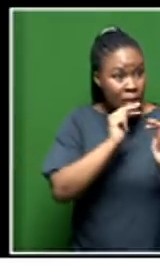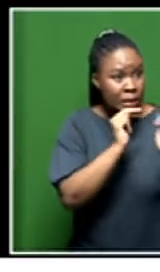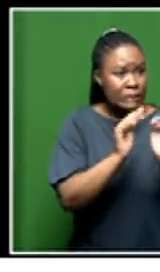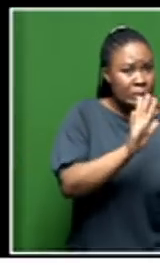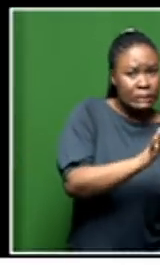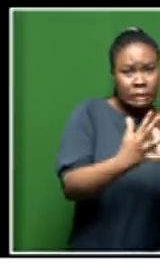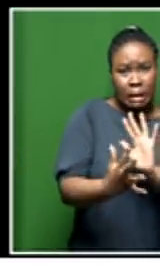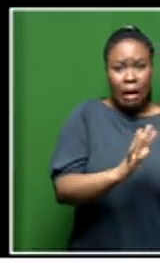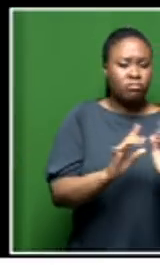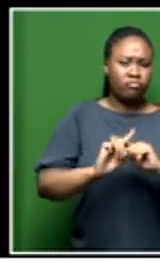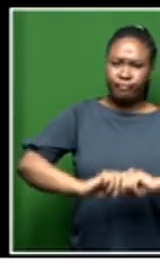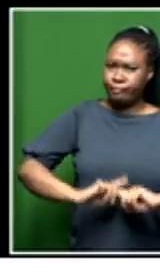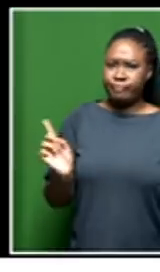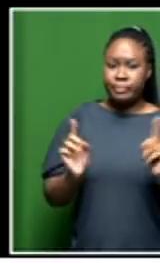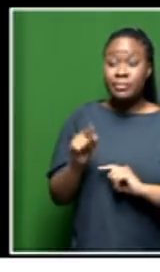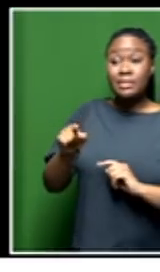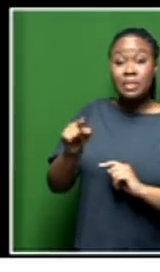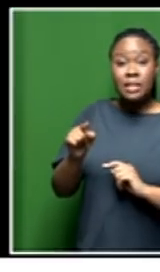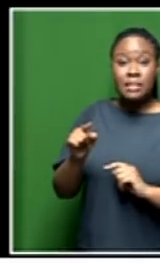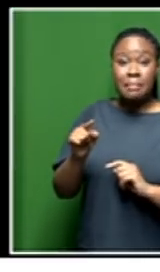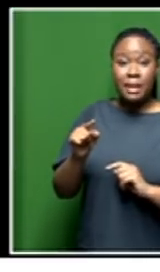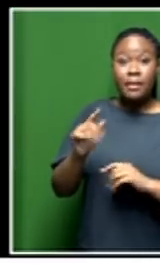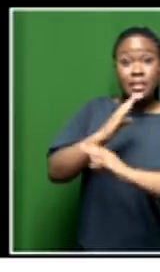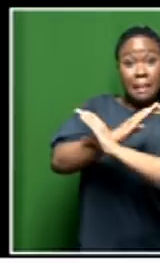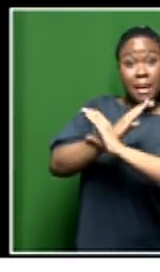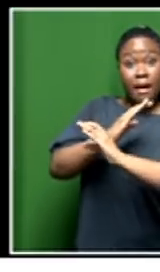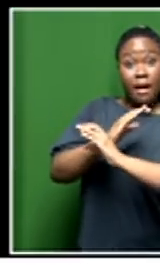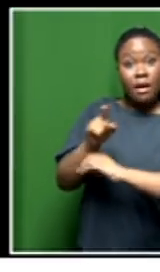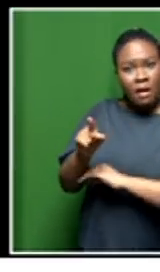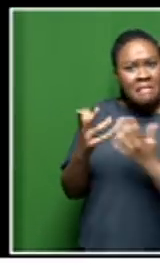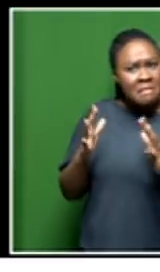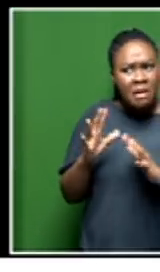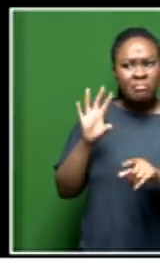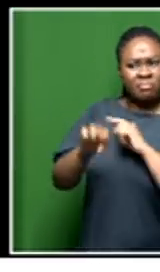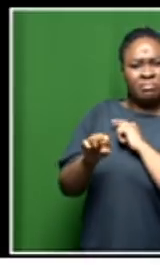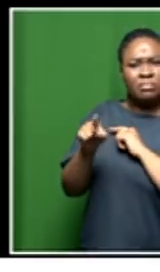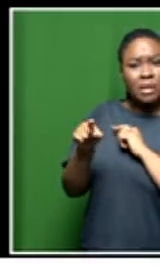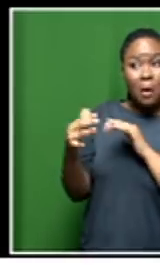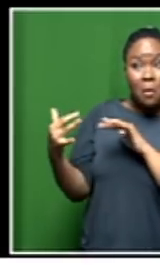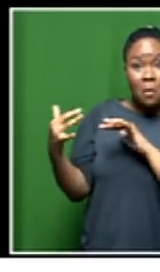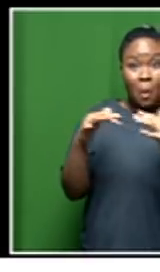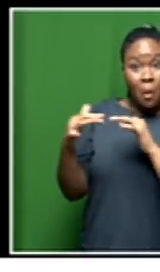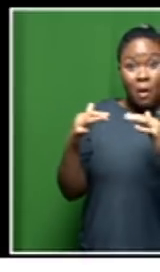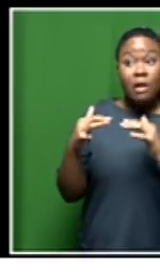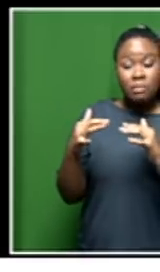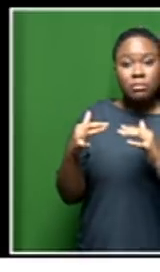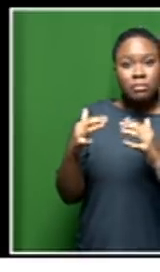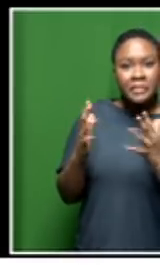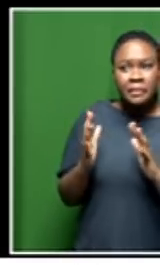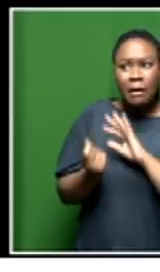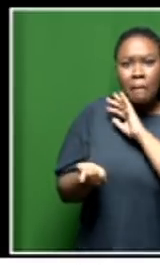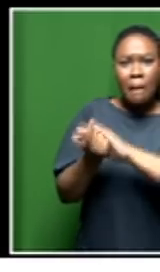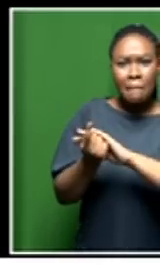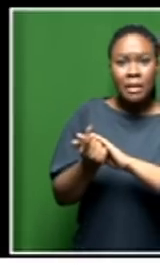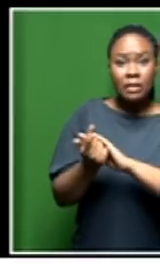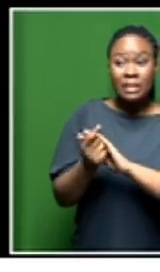very quickly, they had a big problem in terms of President Lungu, who attempted to go for the third term. And, the